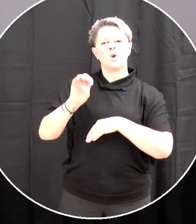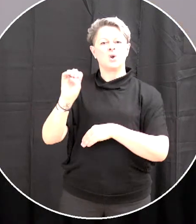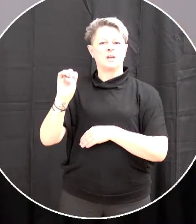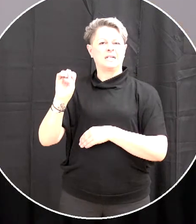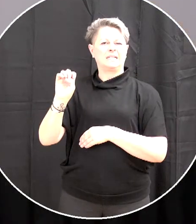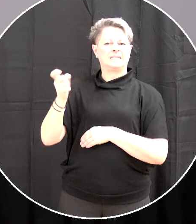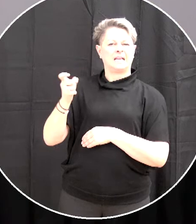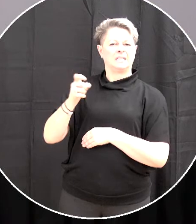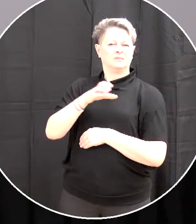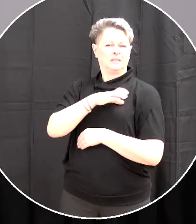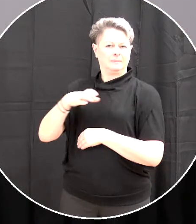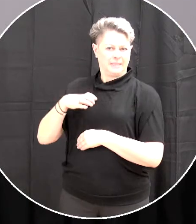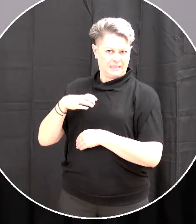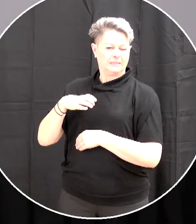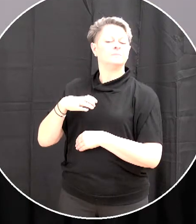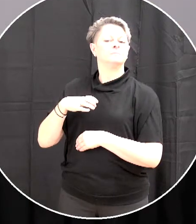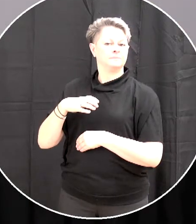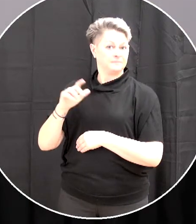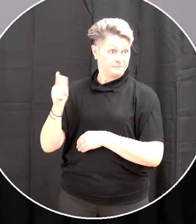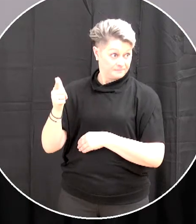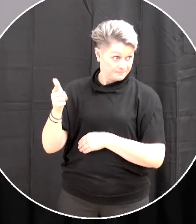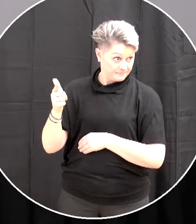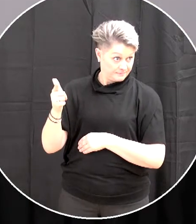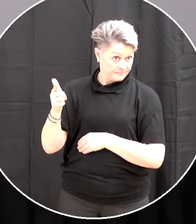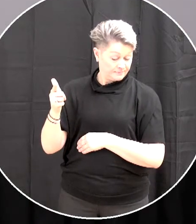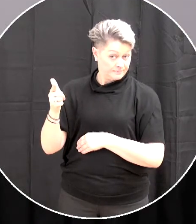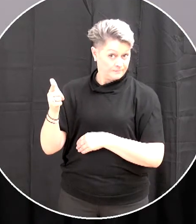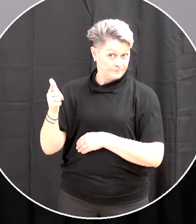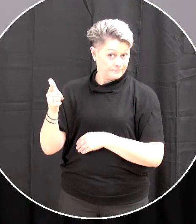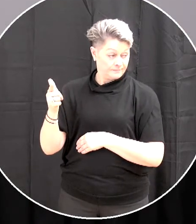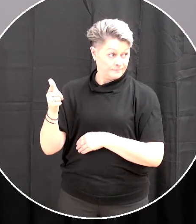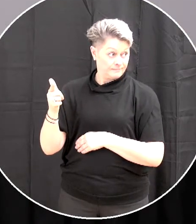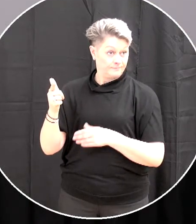for further discussion. Begging a seconder.